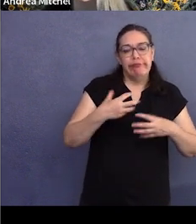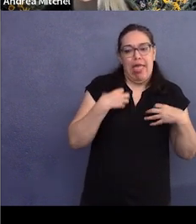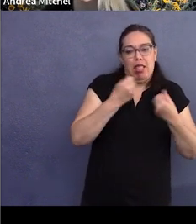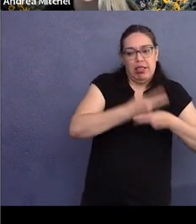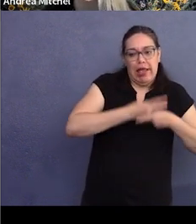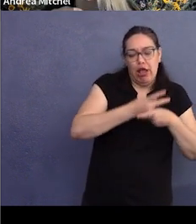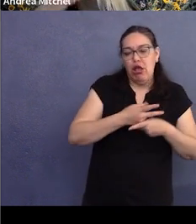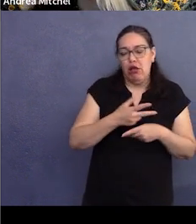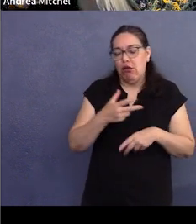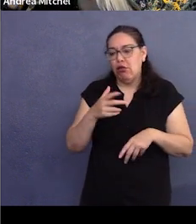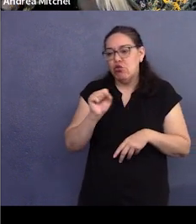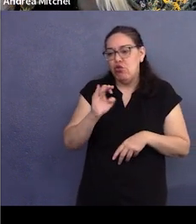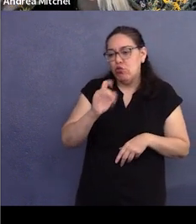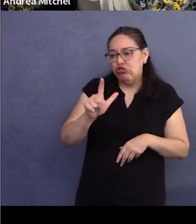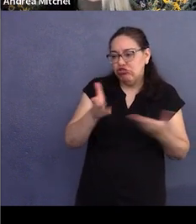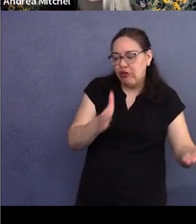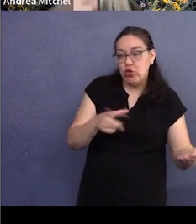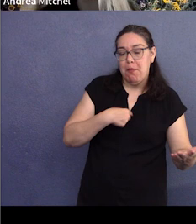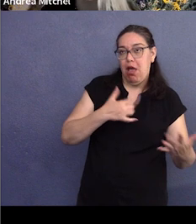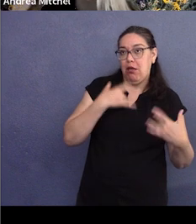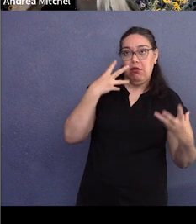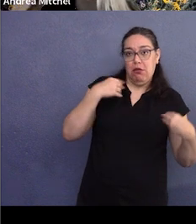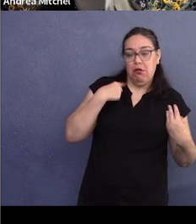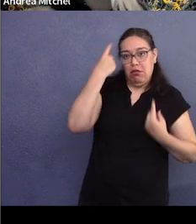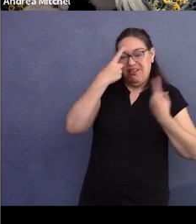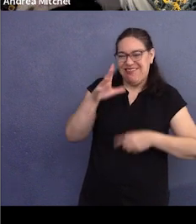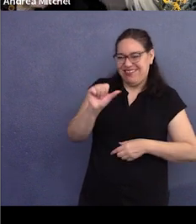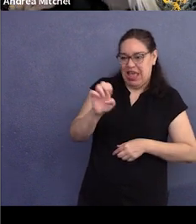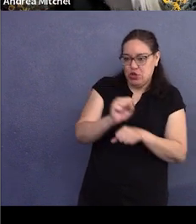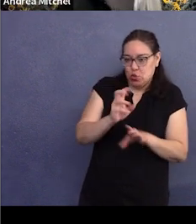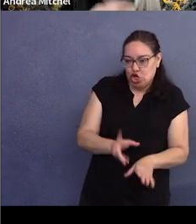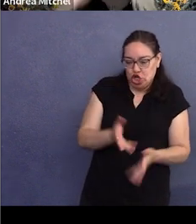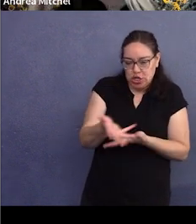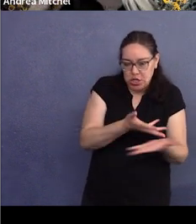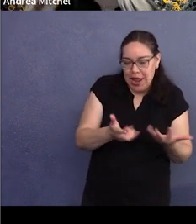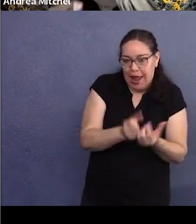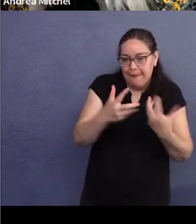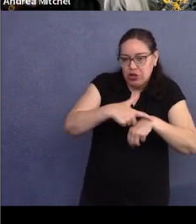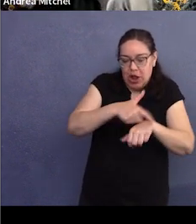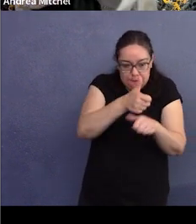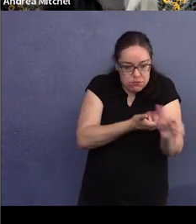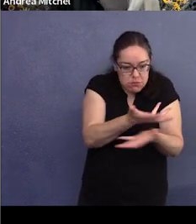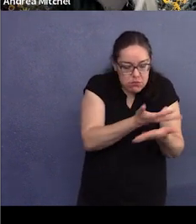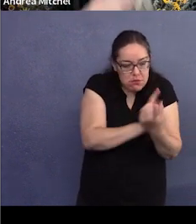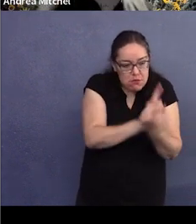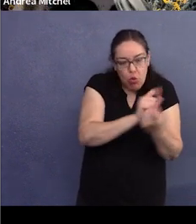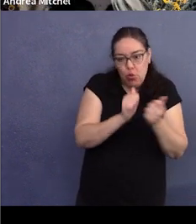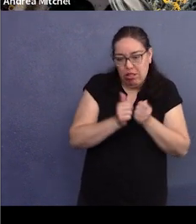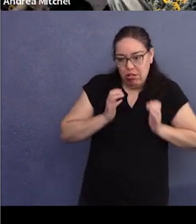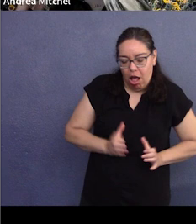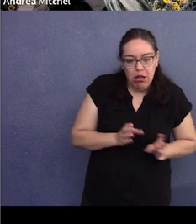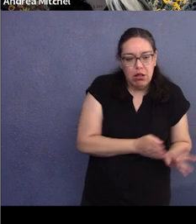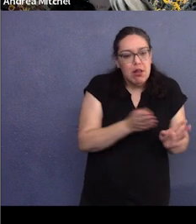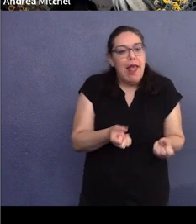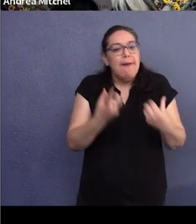how much time it takes, how much time they're going to spend with each client, how much time it's going to take for documenting, how much time it's going to take for following up